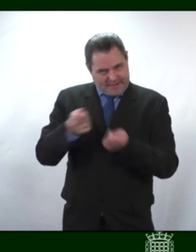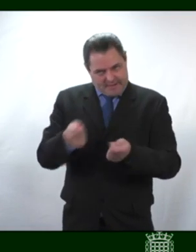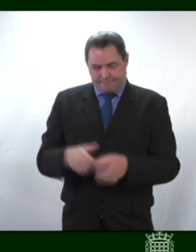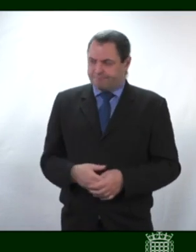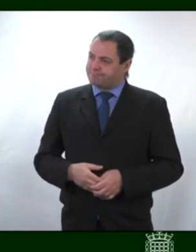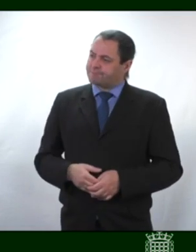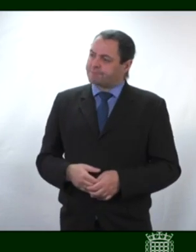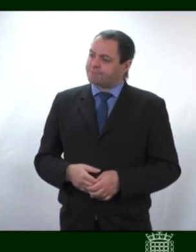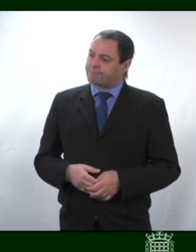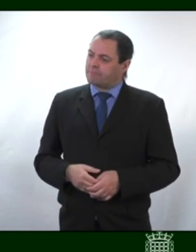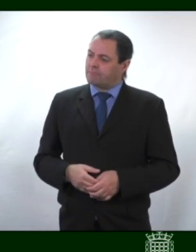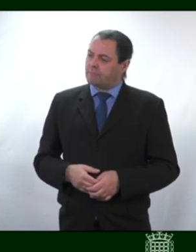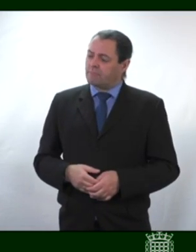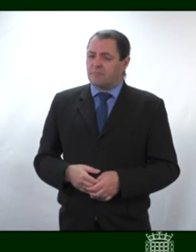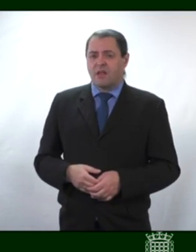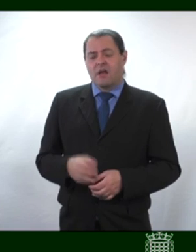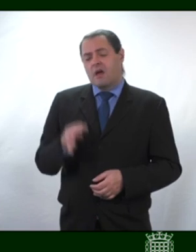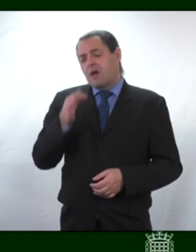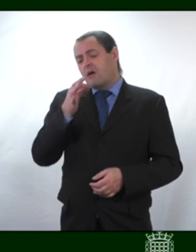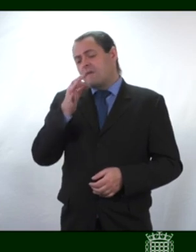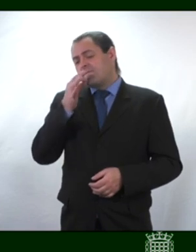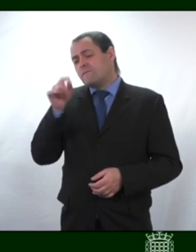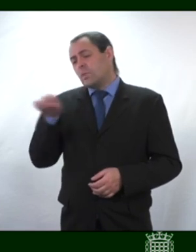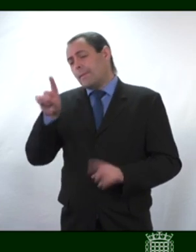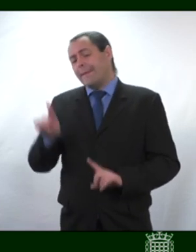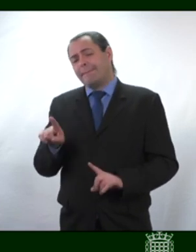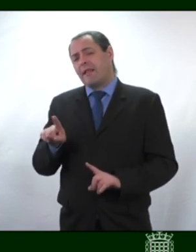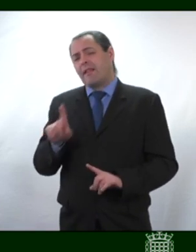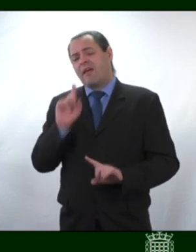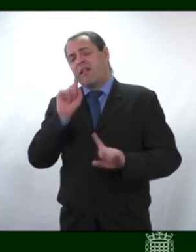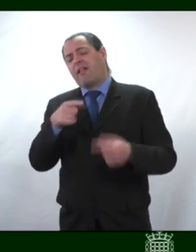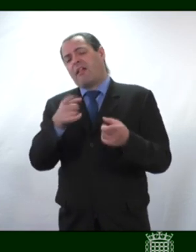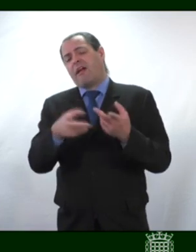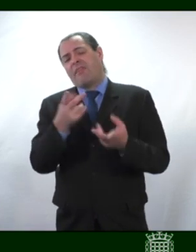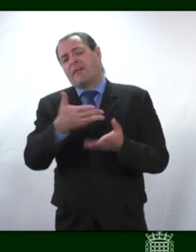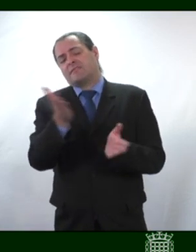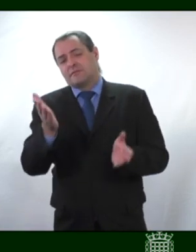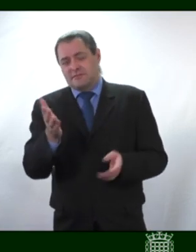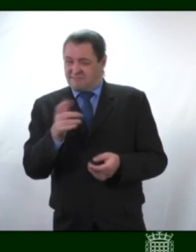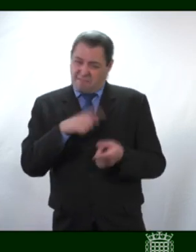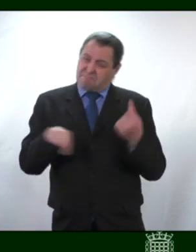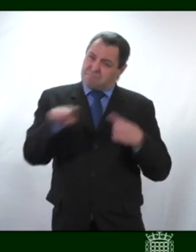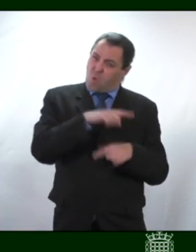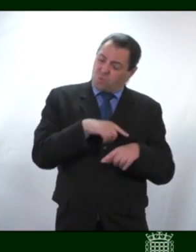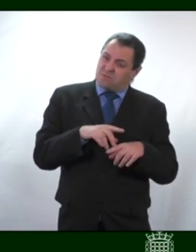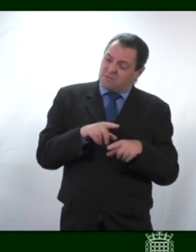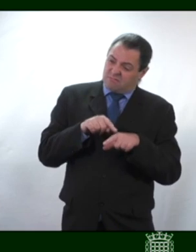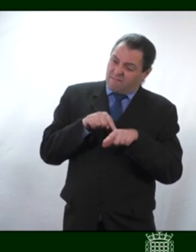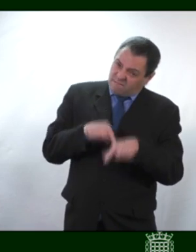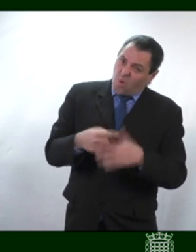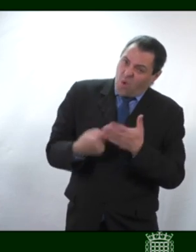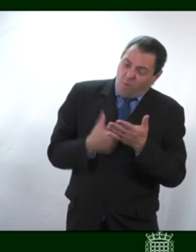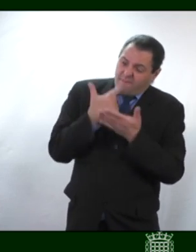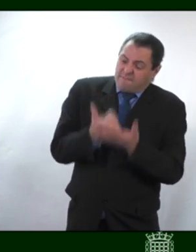be a small minority who do not think of those around them, the majority of people try to follow the advice to reduce the spread